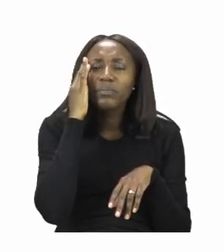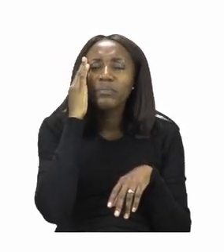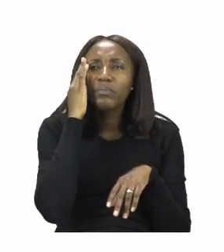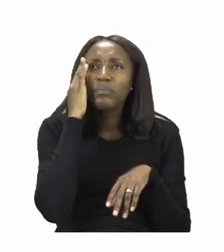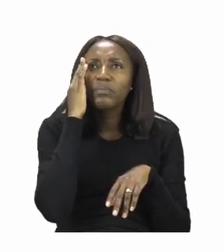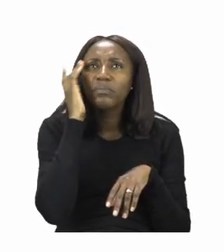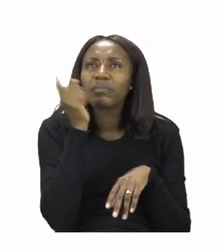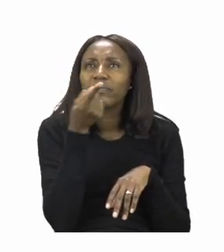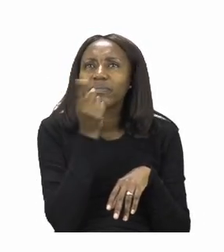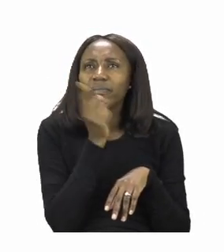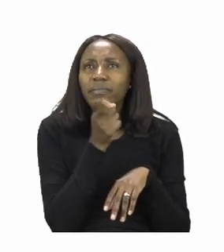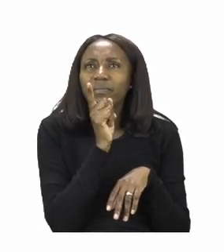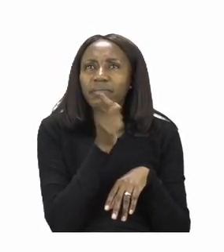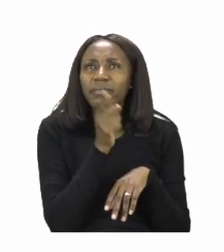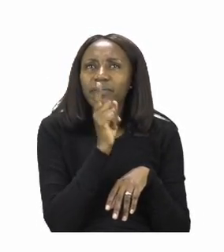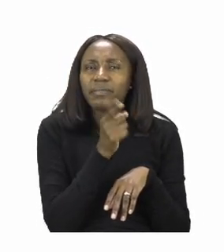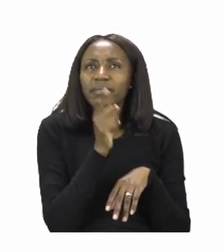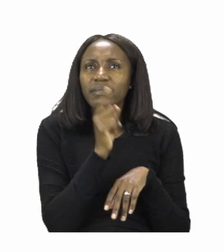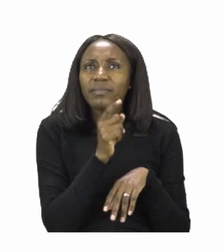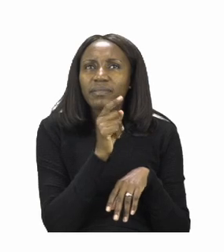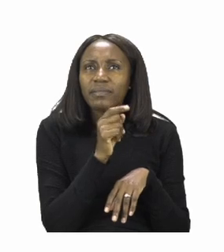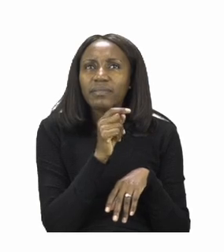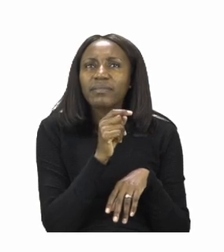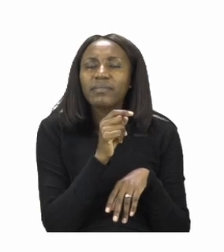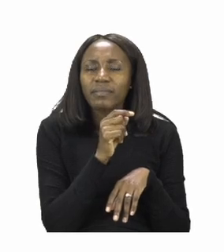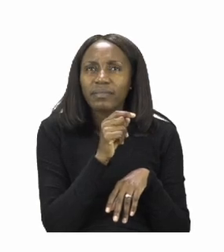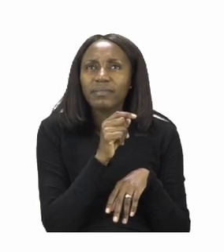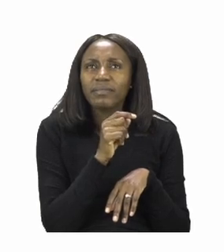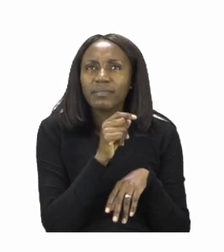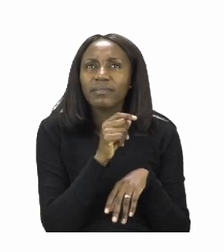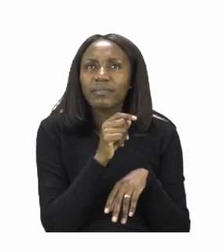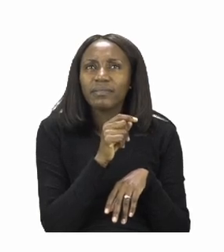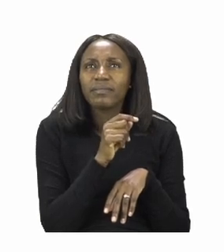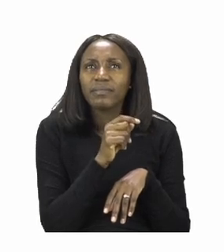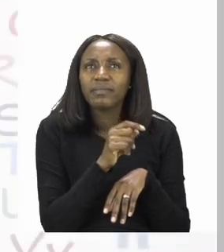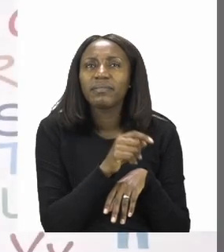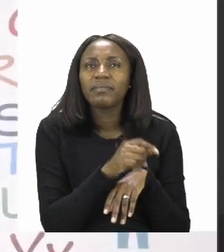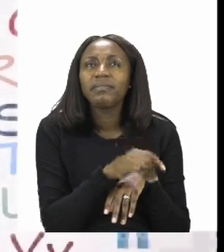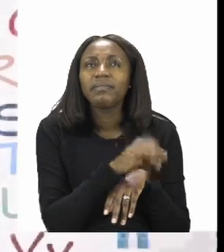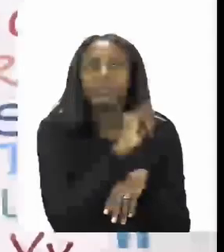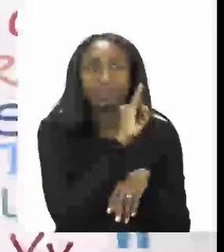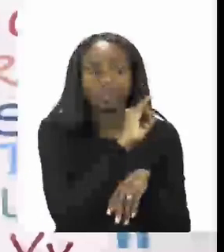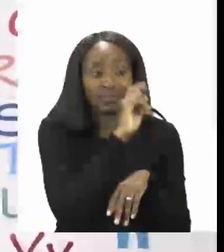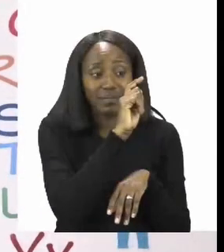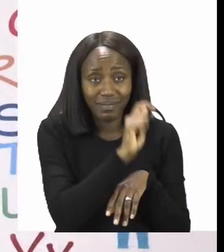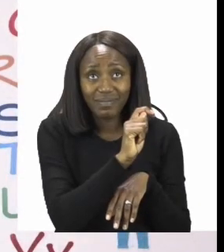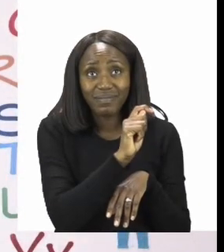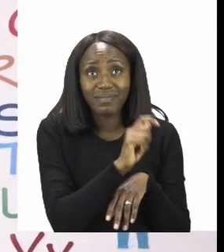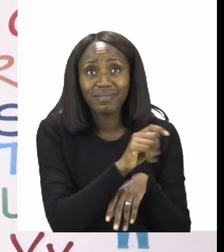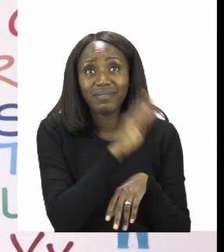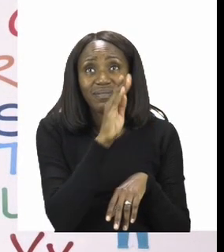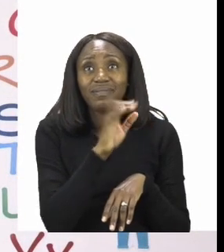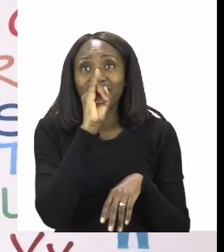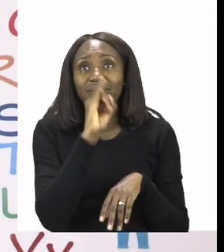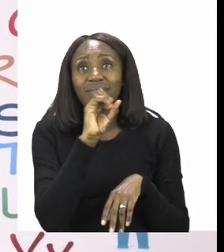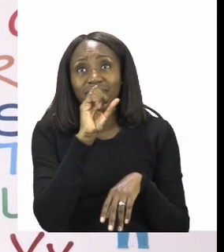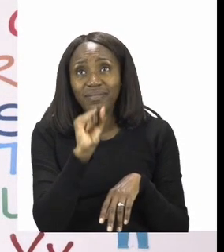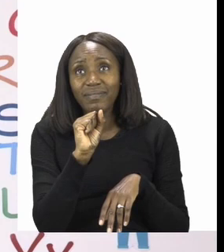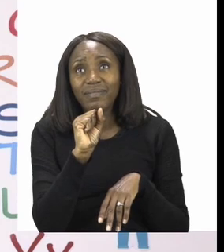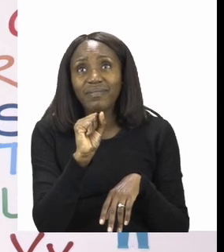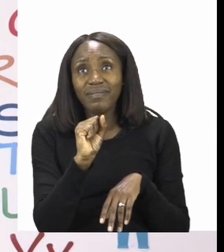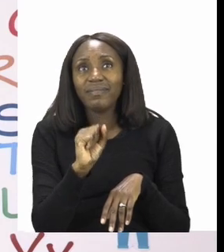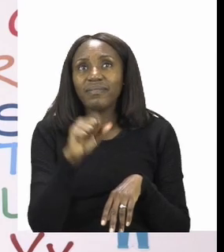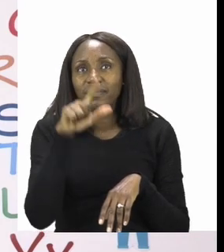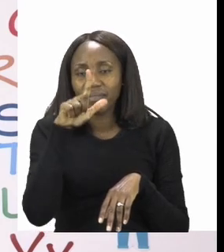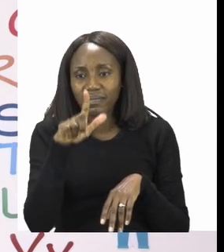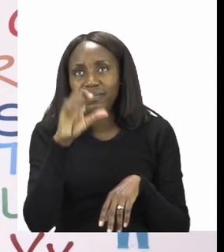our next sentence. Let's take a look at the board. If the shorts belong to Liam, this is how